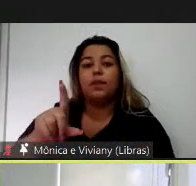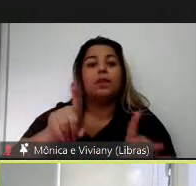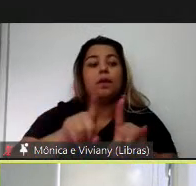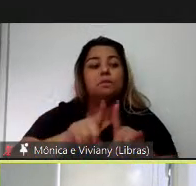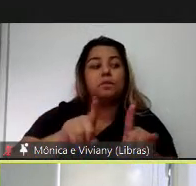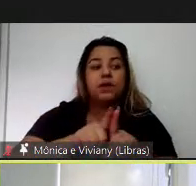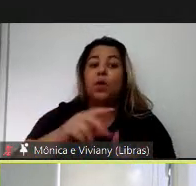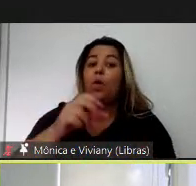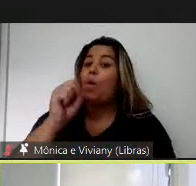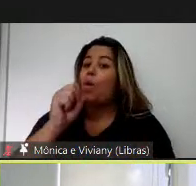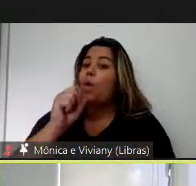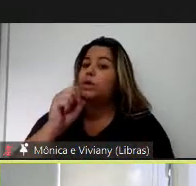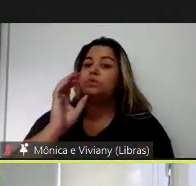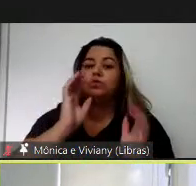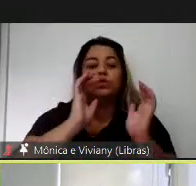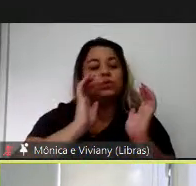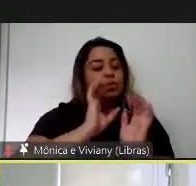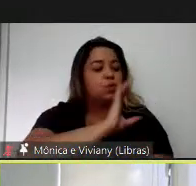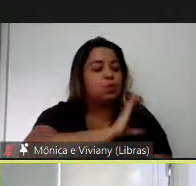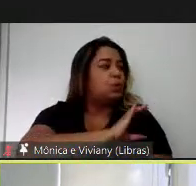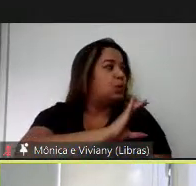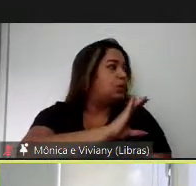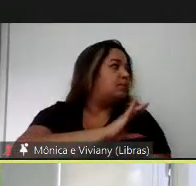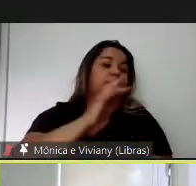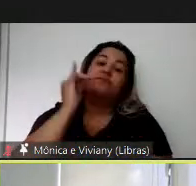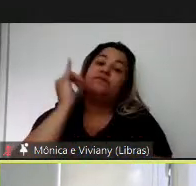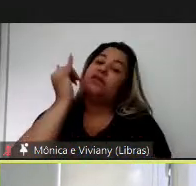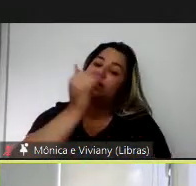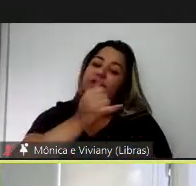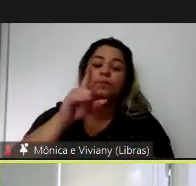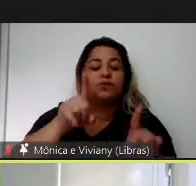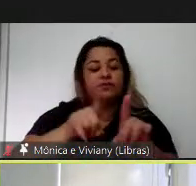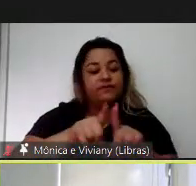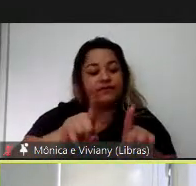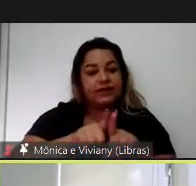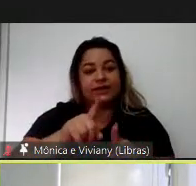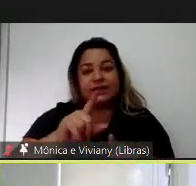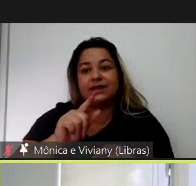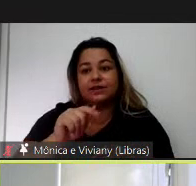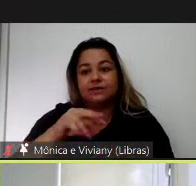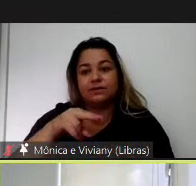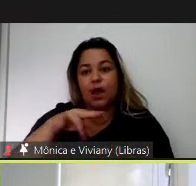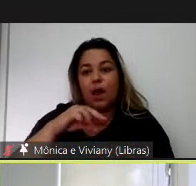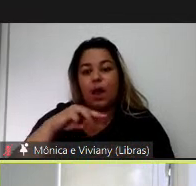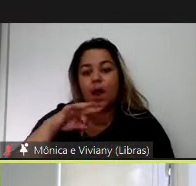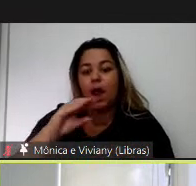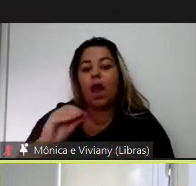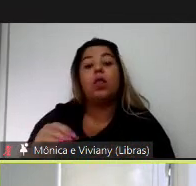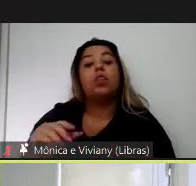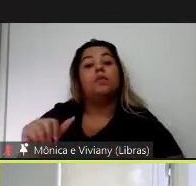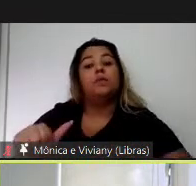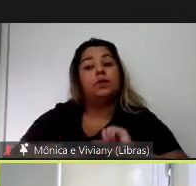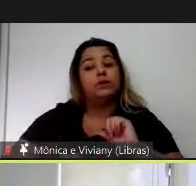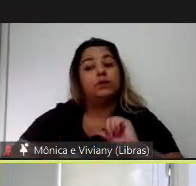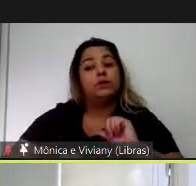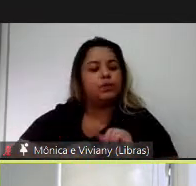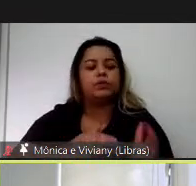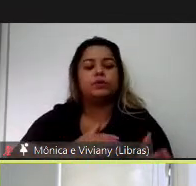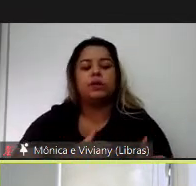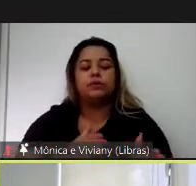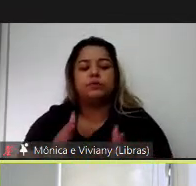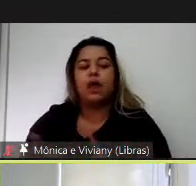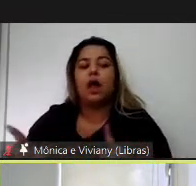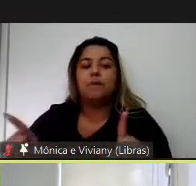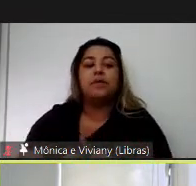primary healthcare. We have 8 coordinators, 1 for resource that is